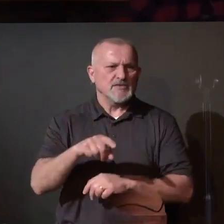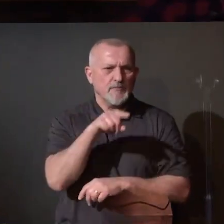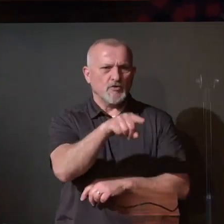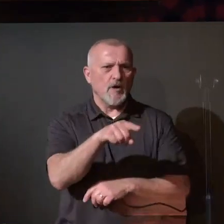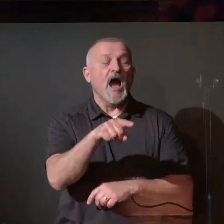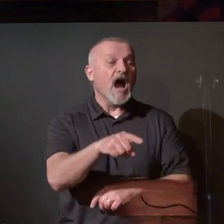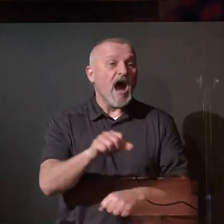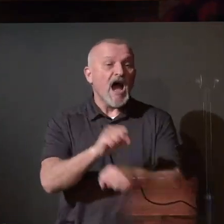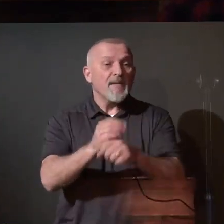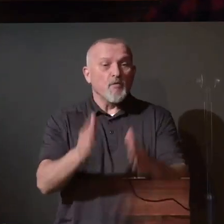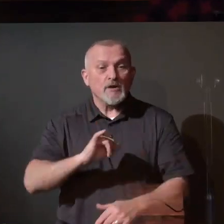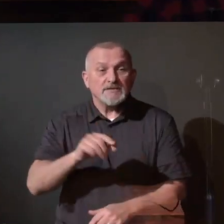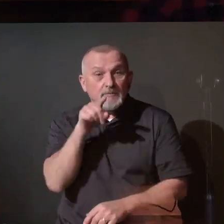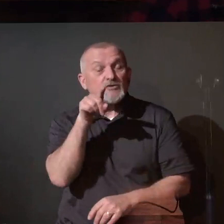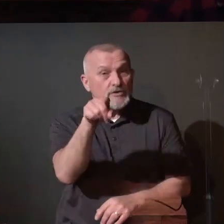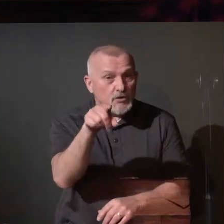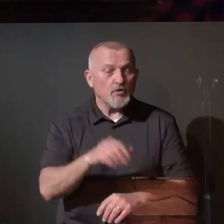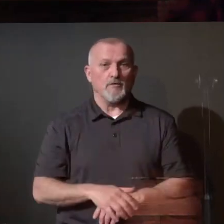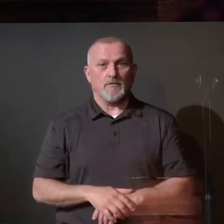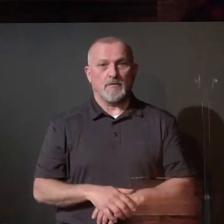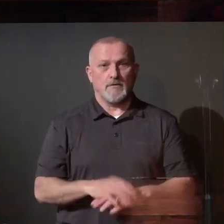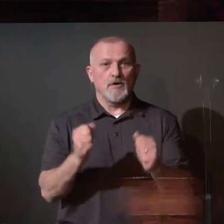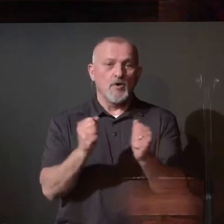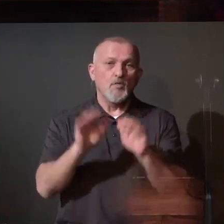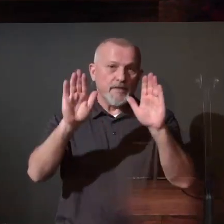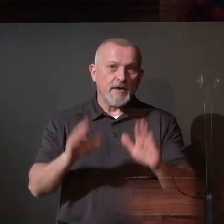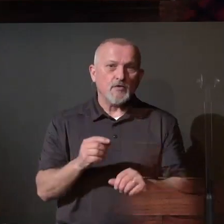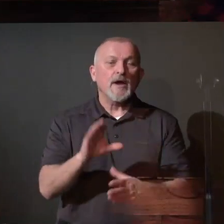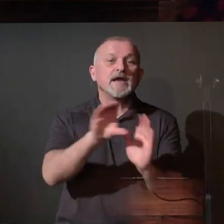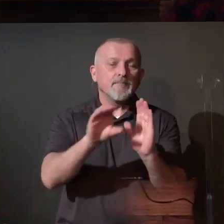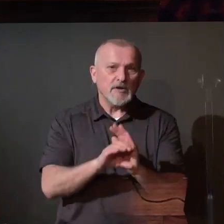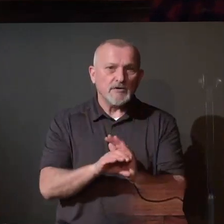Jesus partnering with you in this great commission. Come on, church.